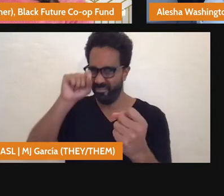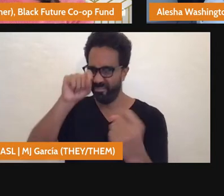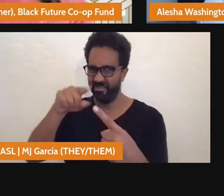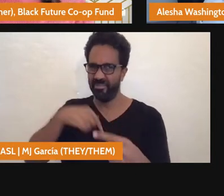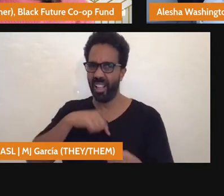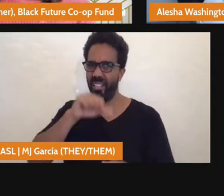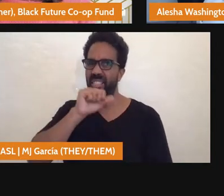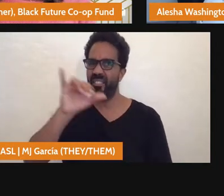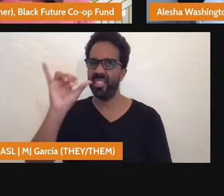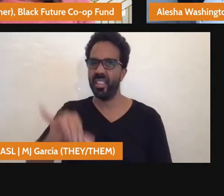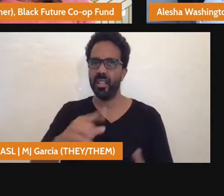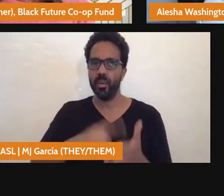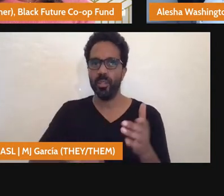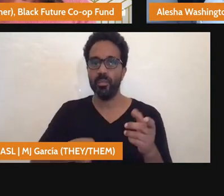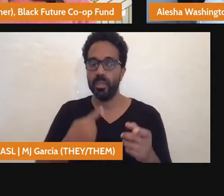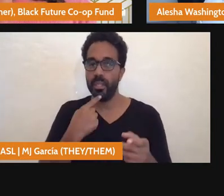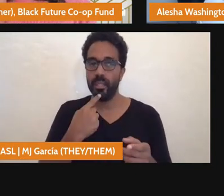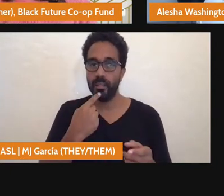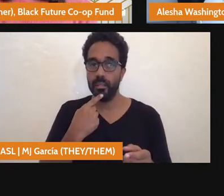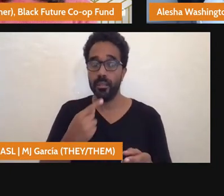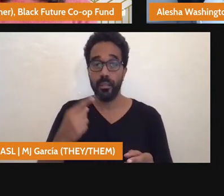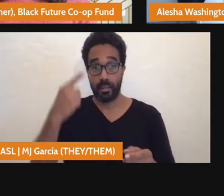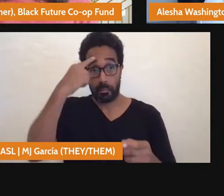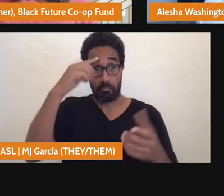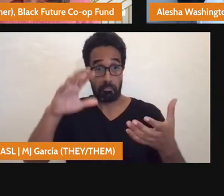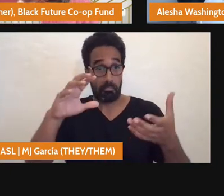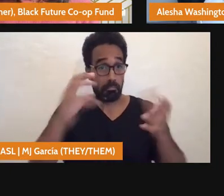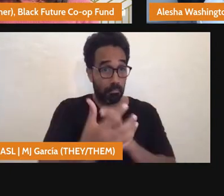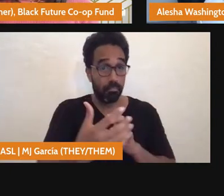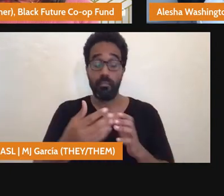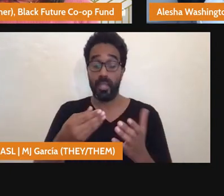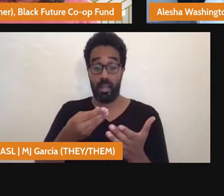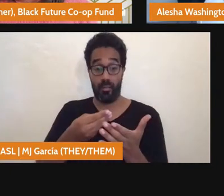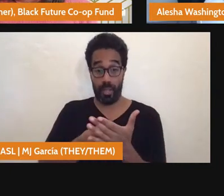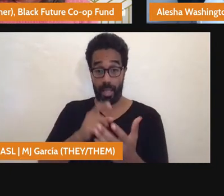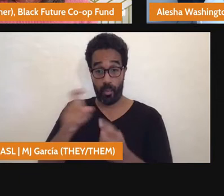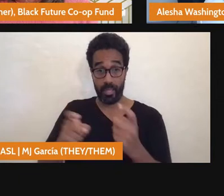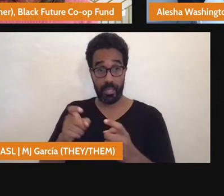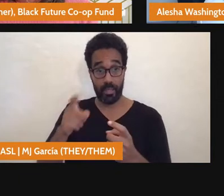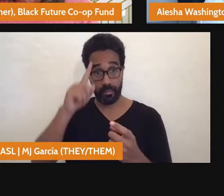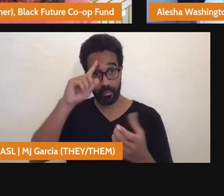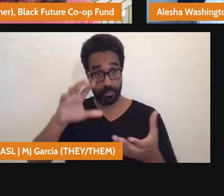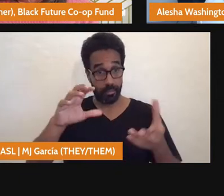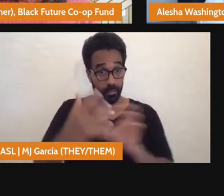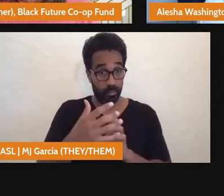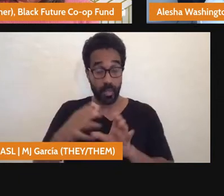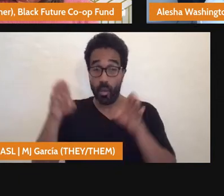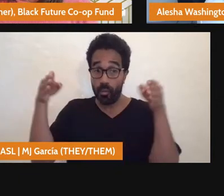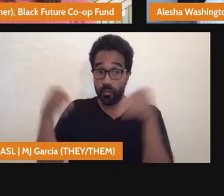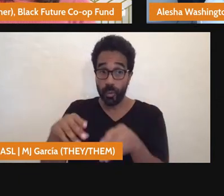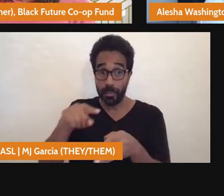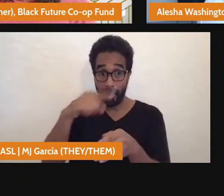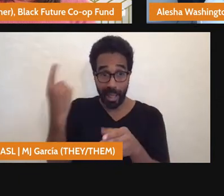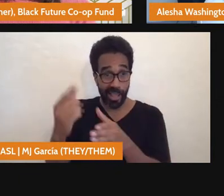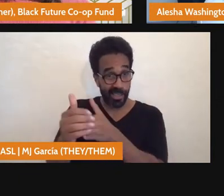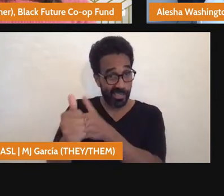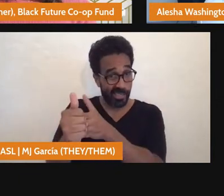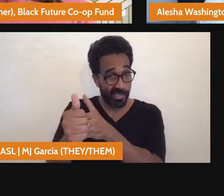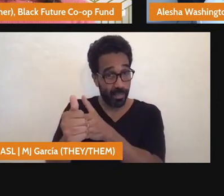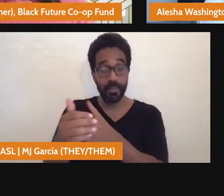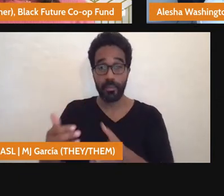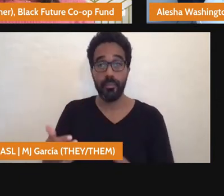when we're talking about flipping the paradigm of philanthropy and having it be Black-centered, we are